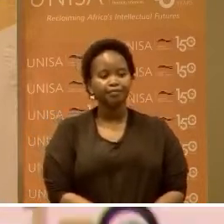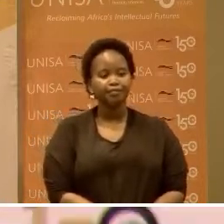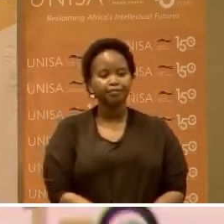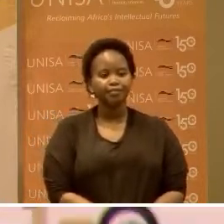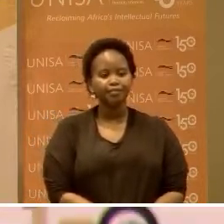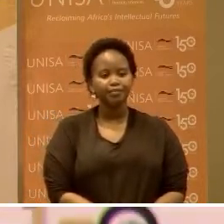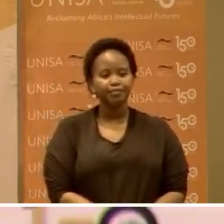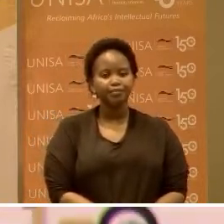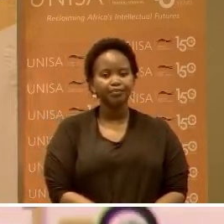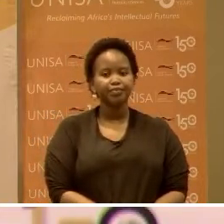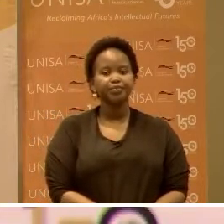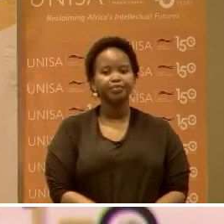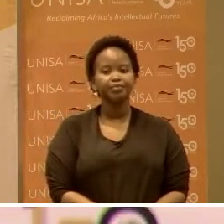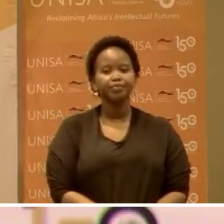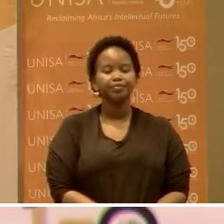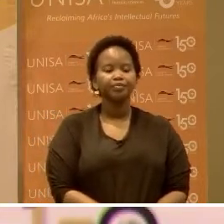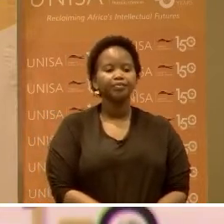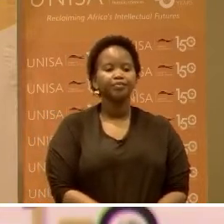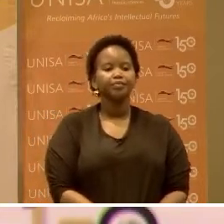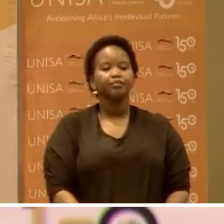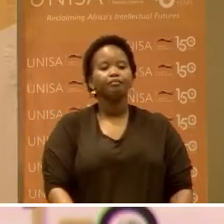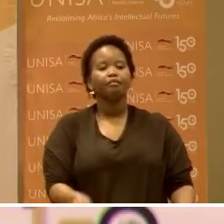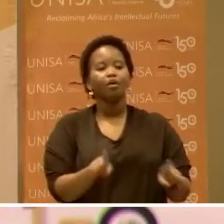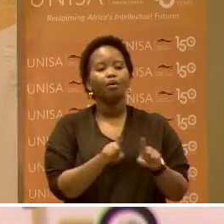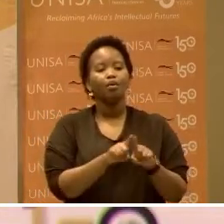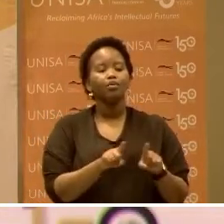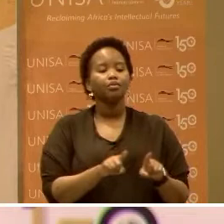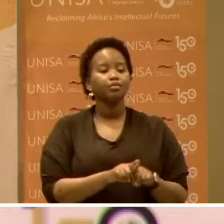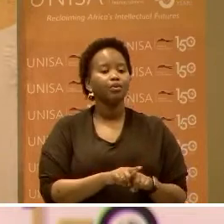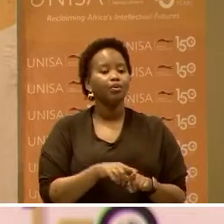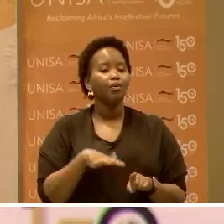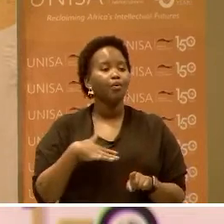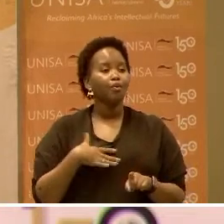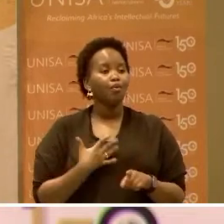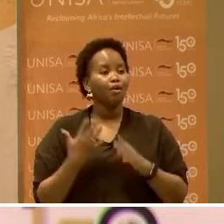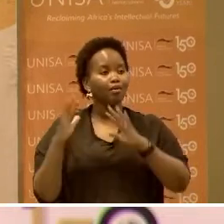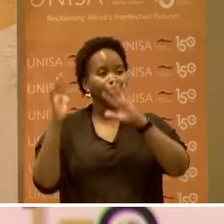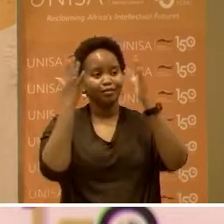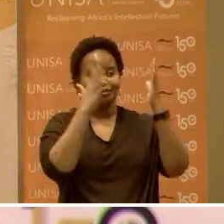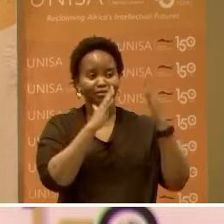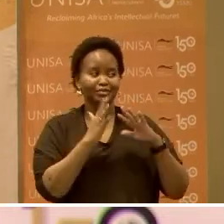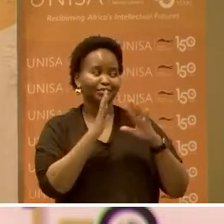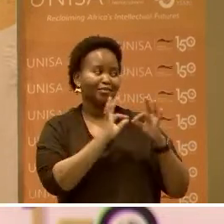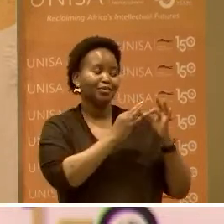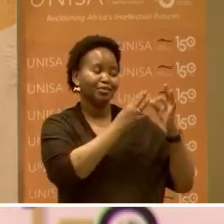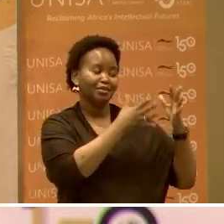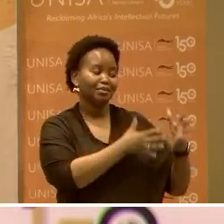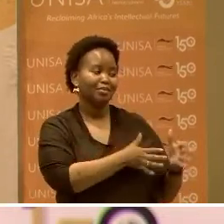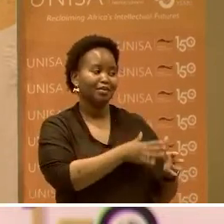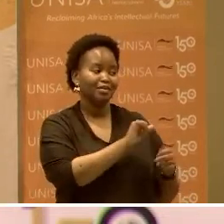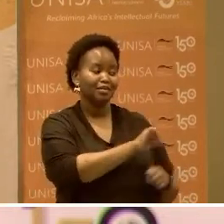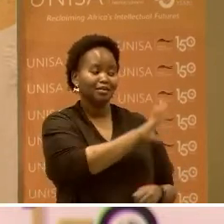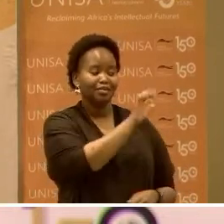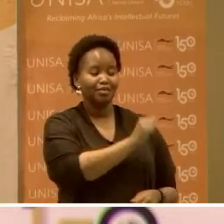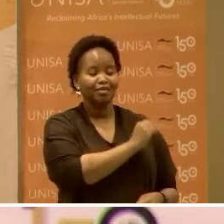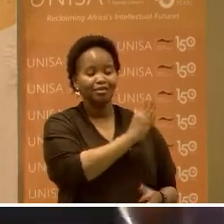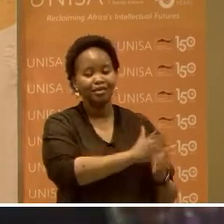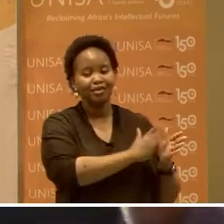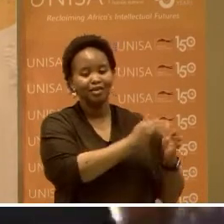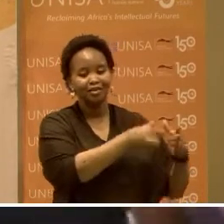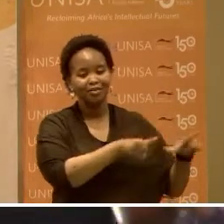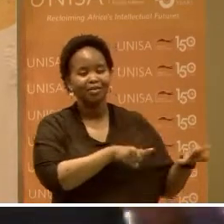And I should also request a round of applause for our sign language interpreters. They are doing a great job.